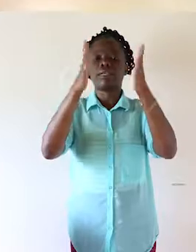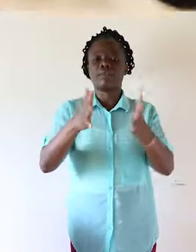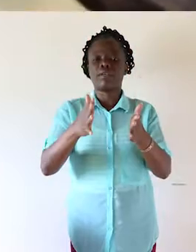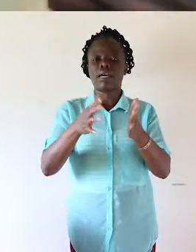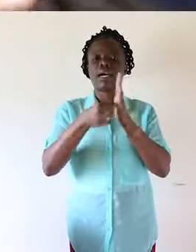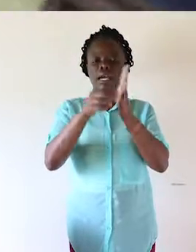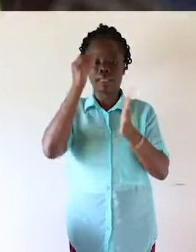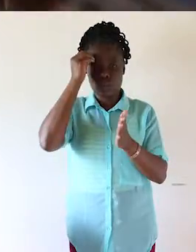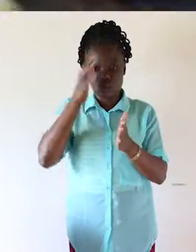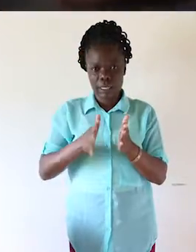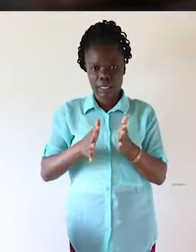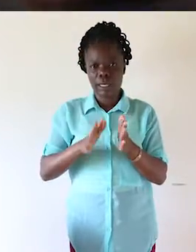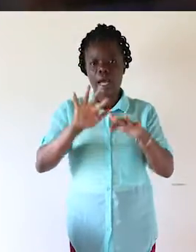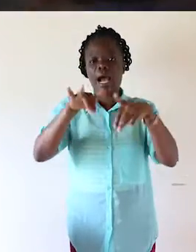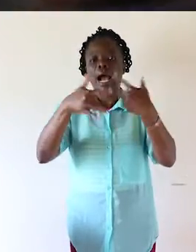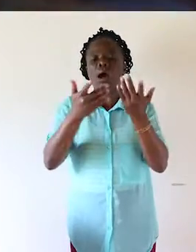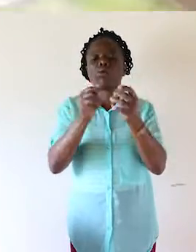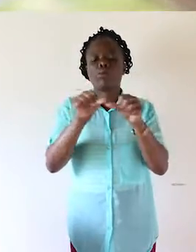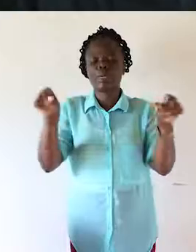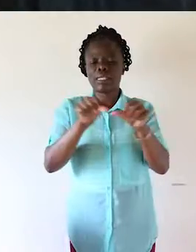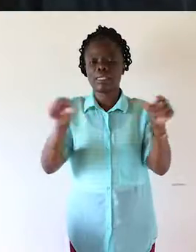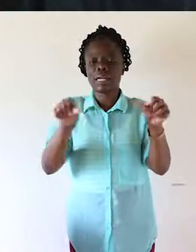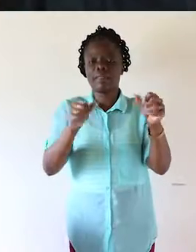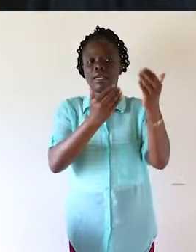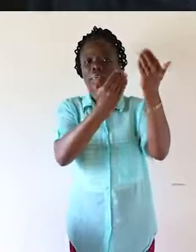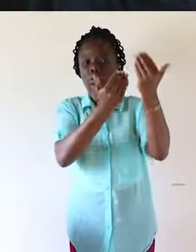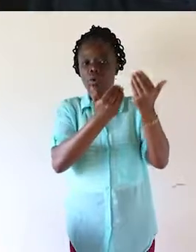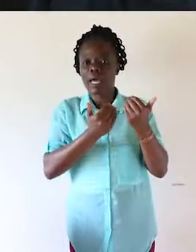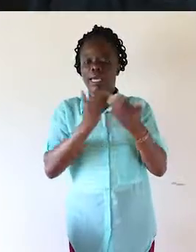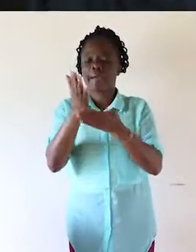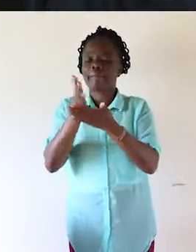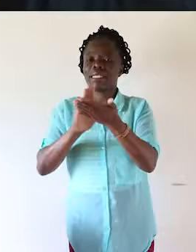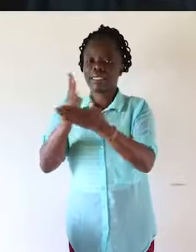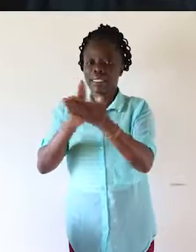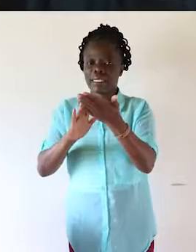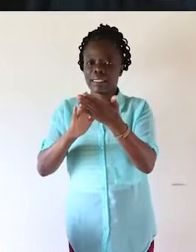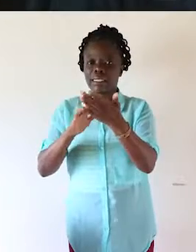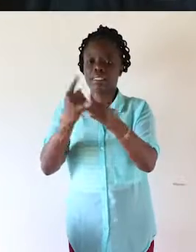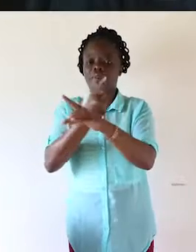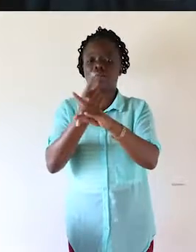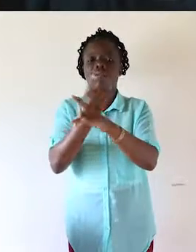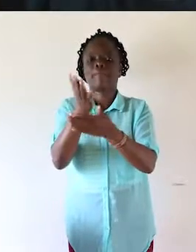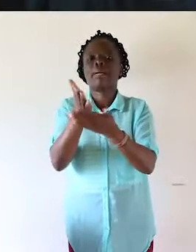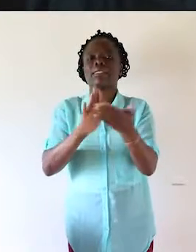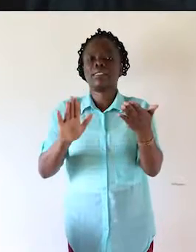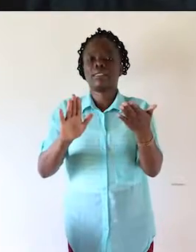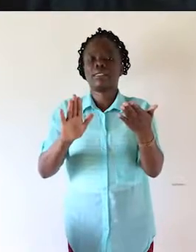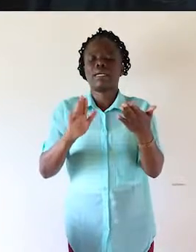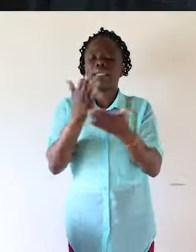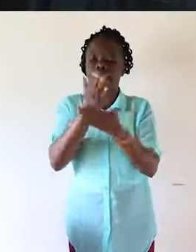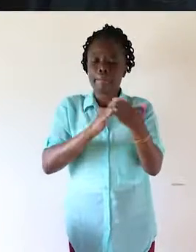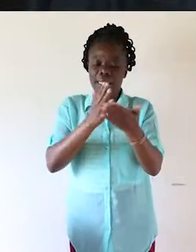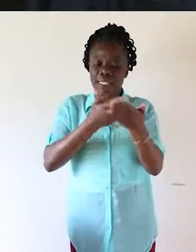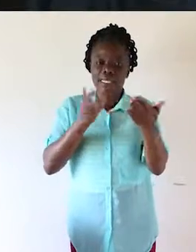The intervener guides the learner how to measure the required pieces held on the bench vise.